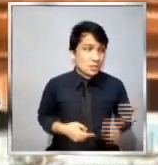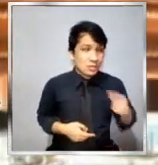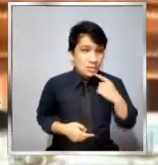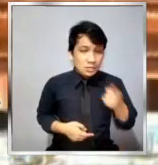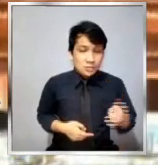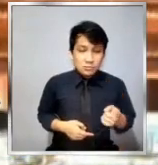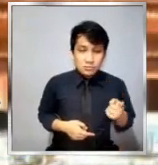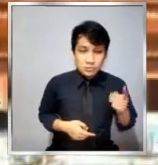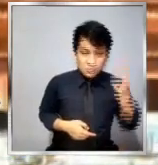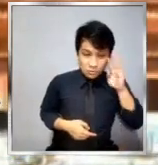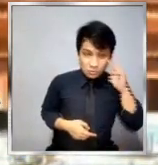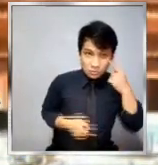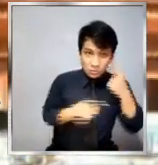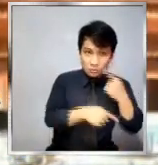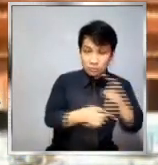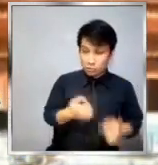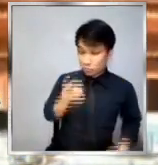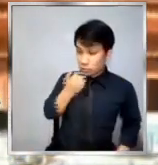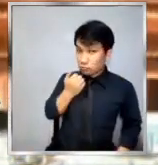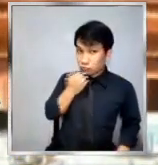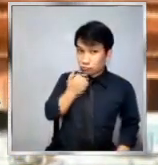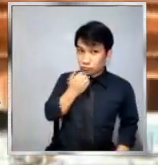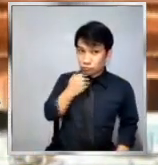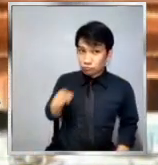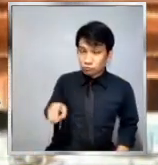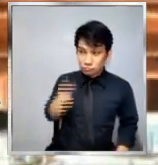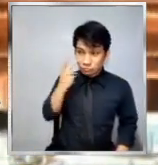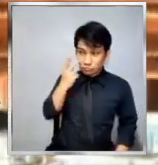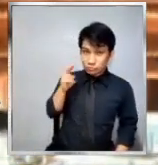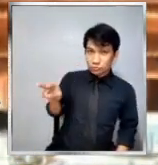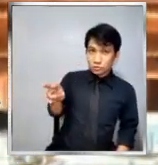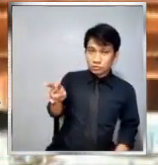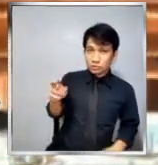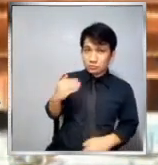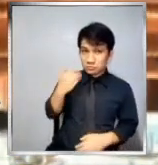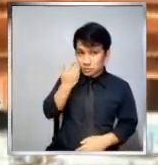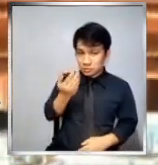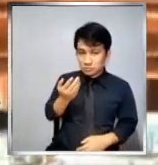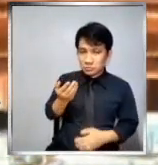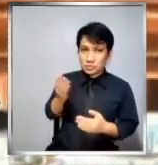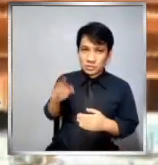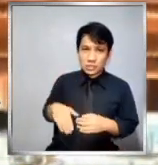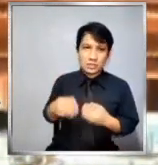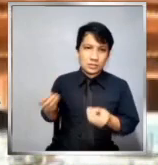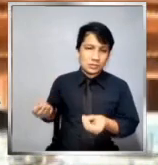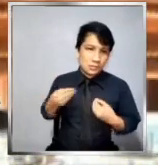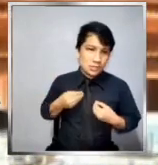dito masama na tinignan mo, mapahiya ako, give it to another